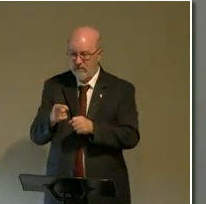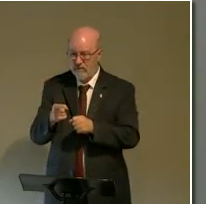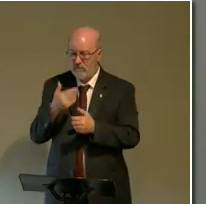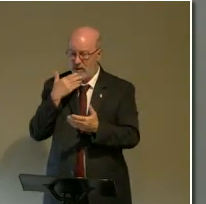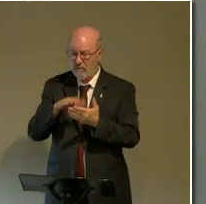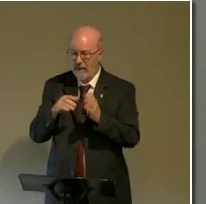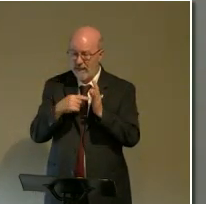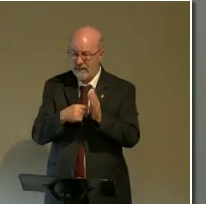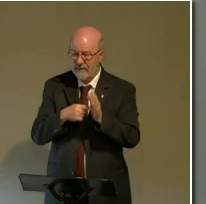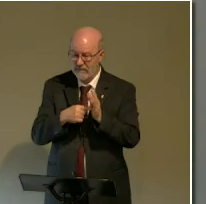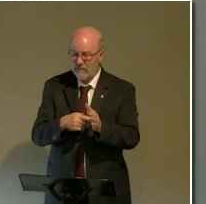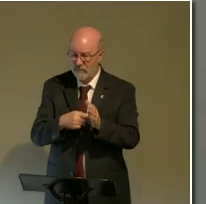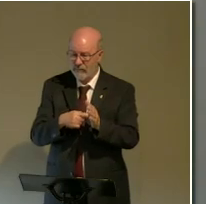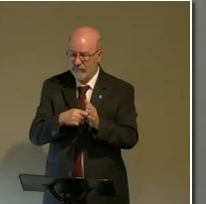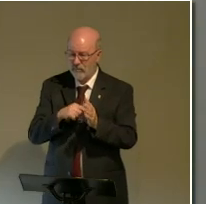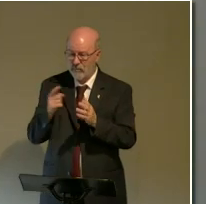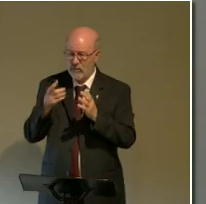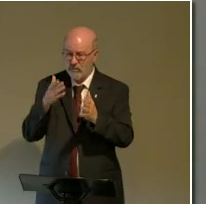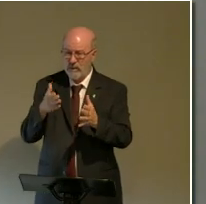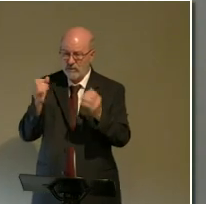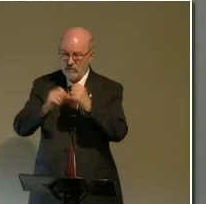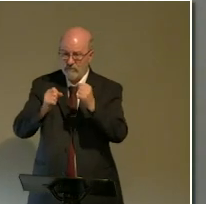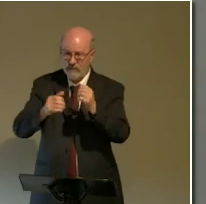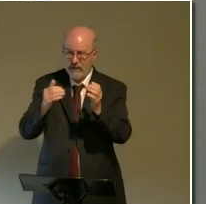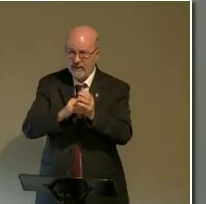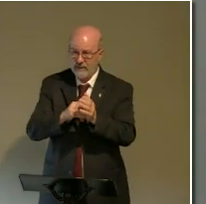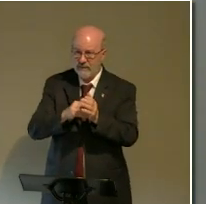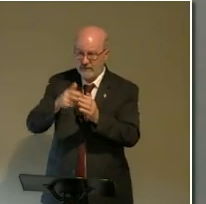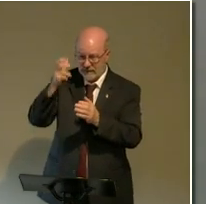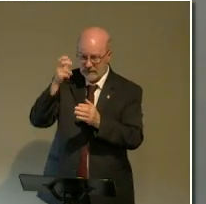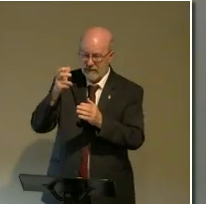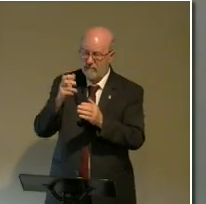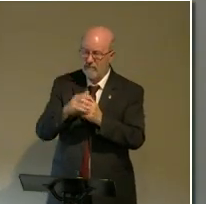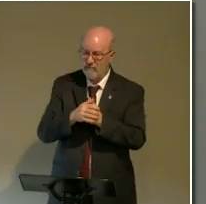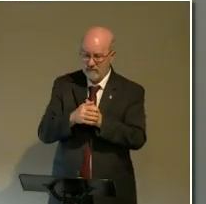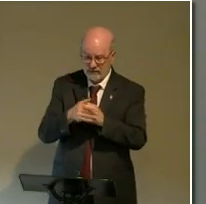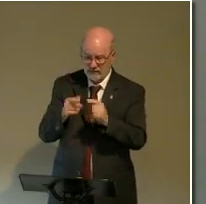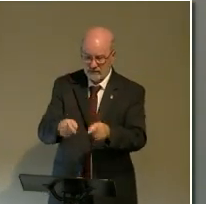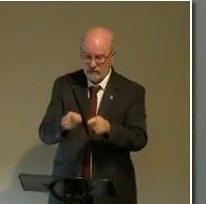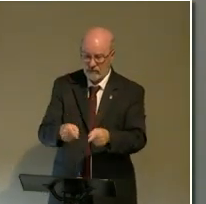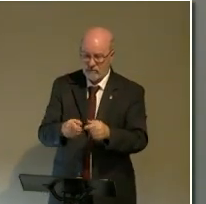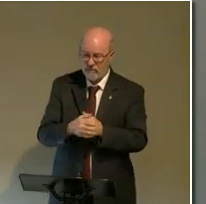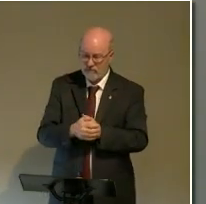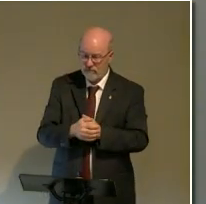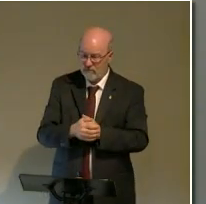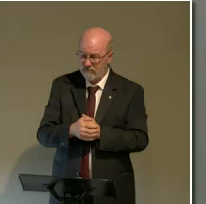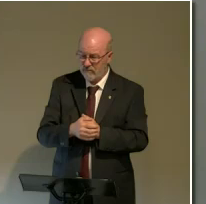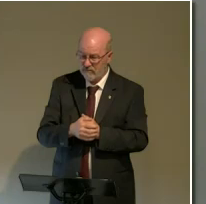bad example. The only way to fight against that is right here. That's it.